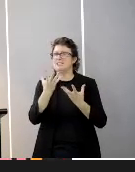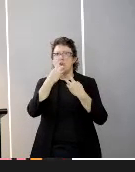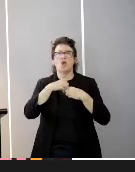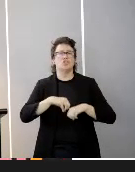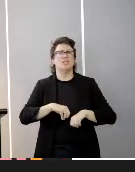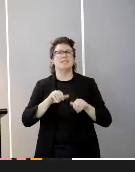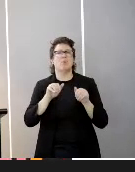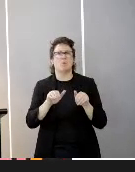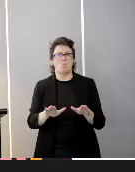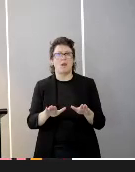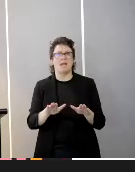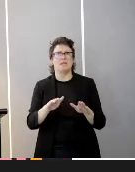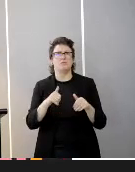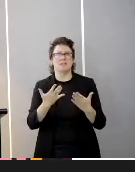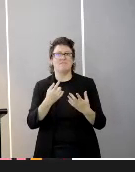the information out there.